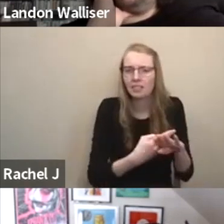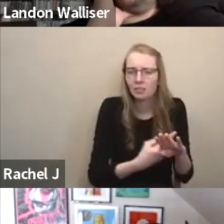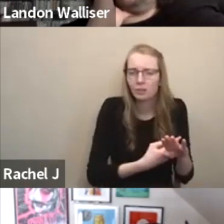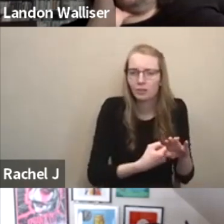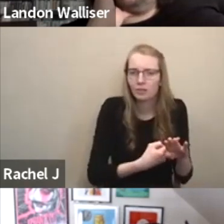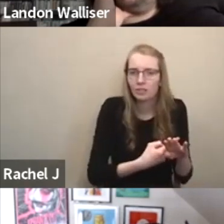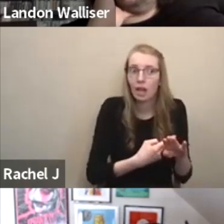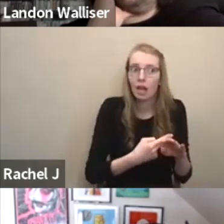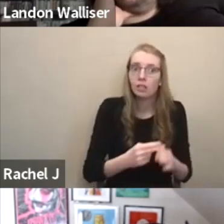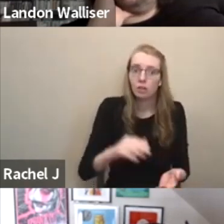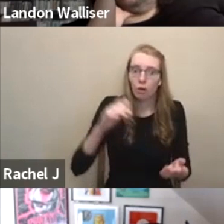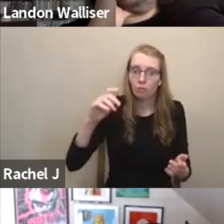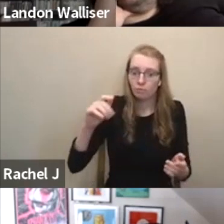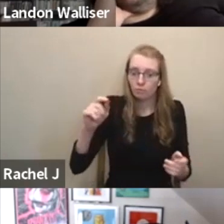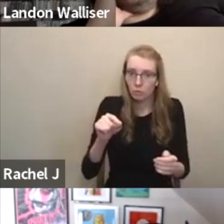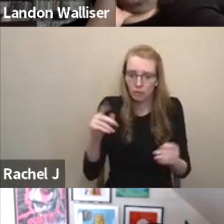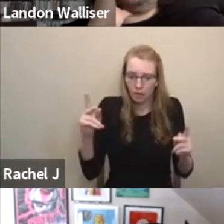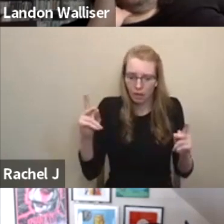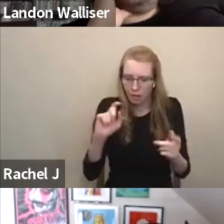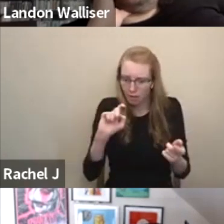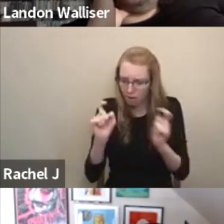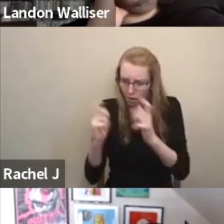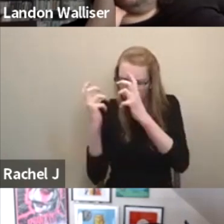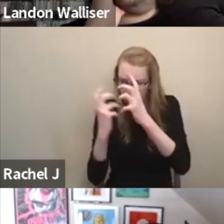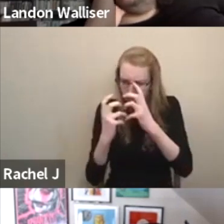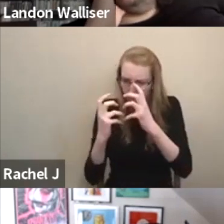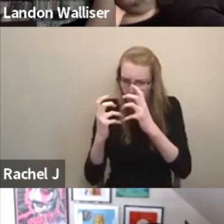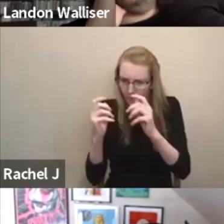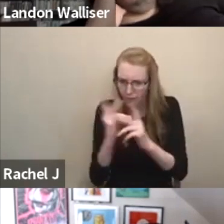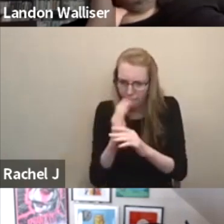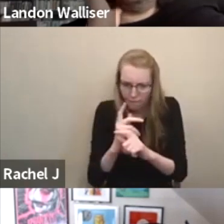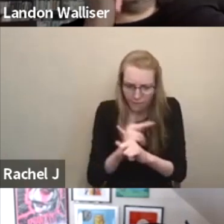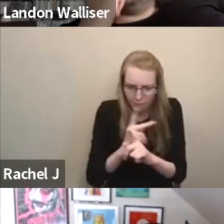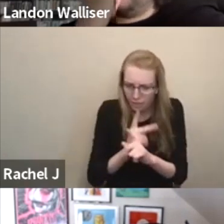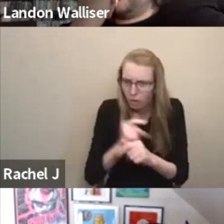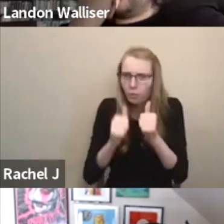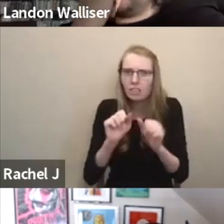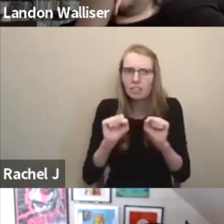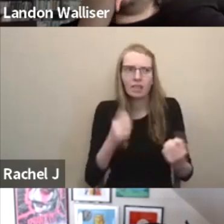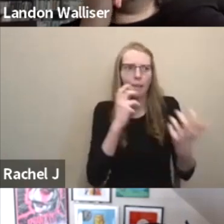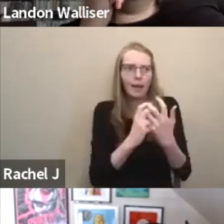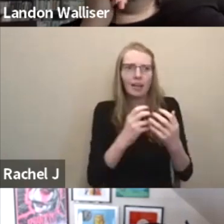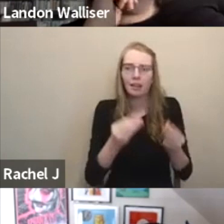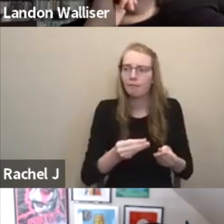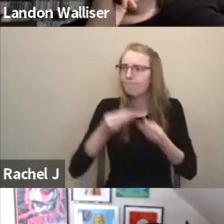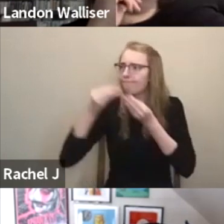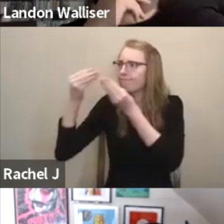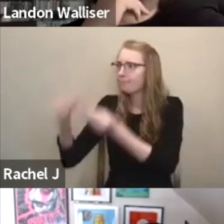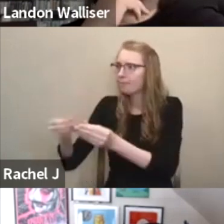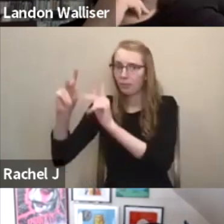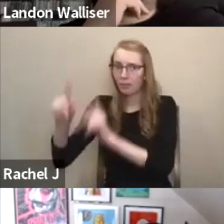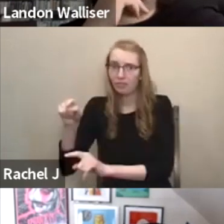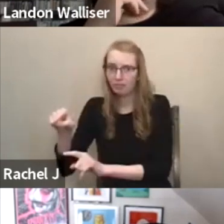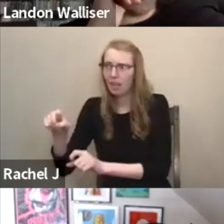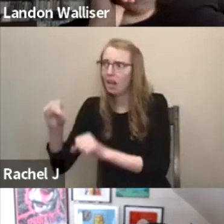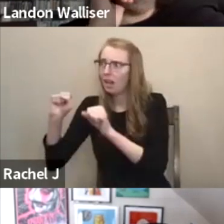actually take things to the point of production and commit to time and money and stuff like that, and say, you only need